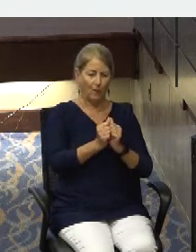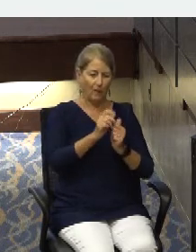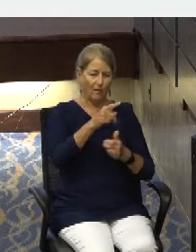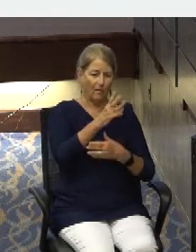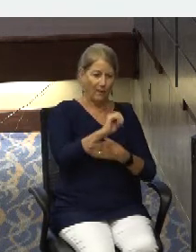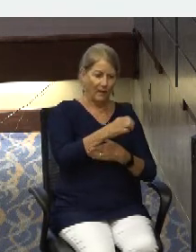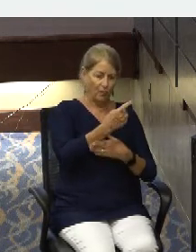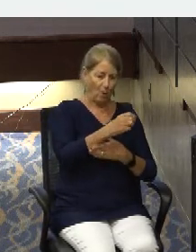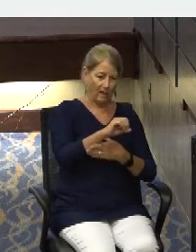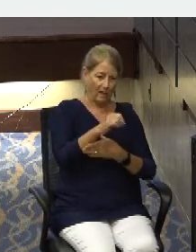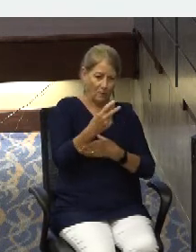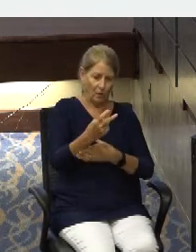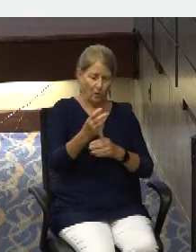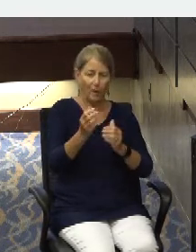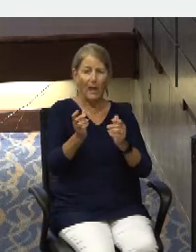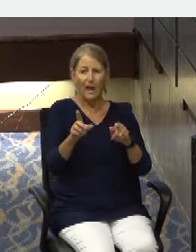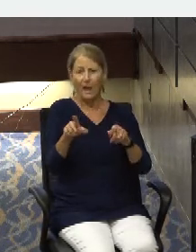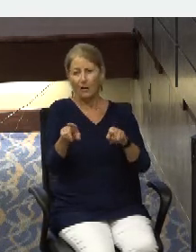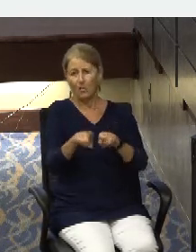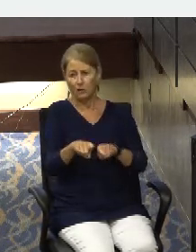as the concept.